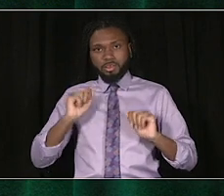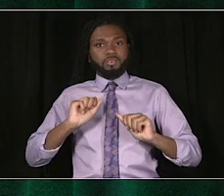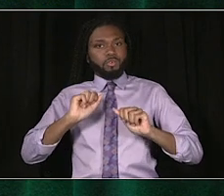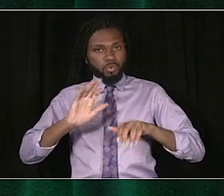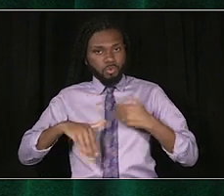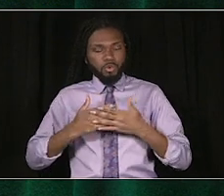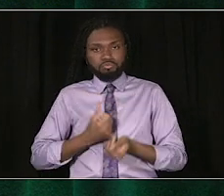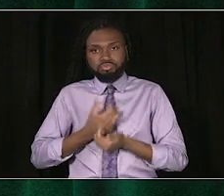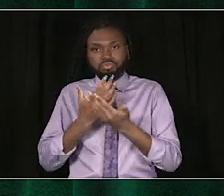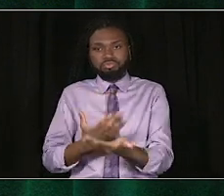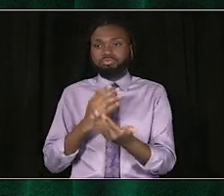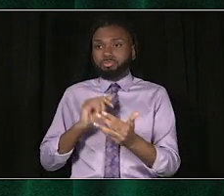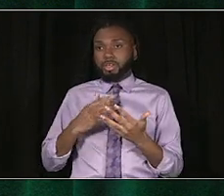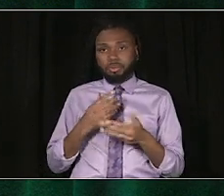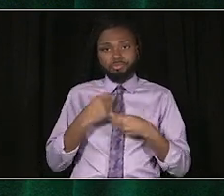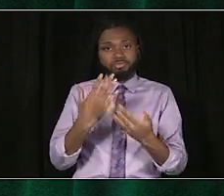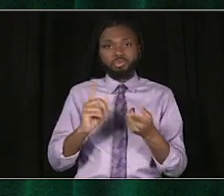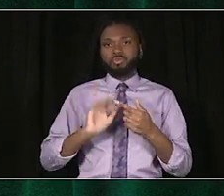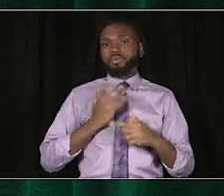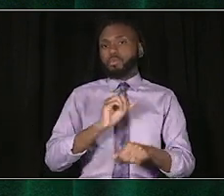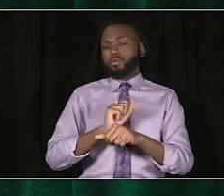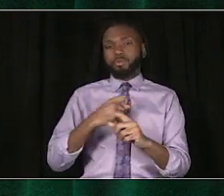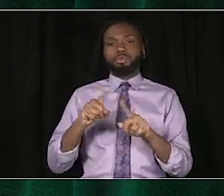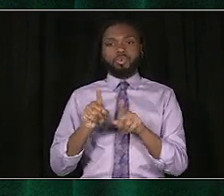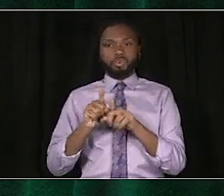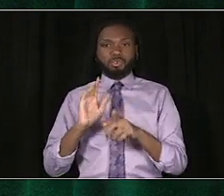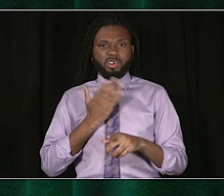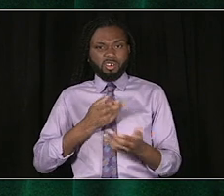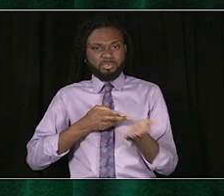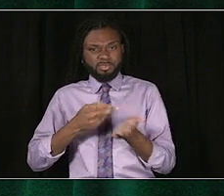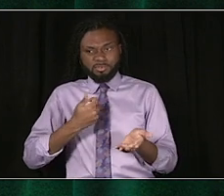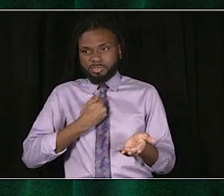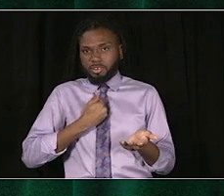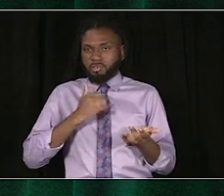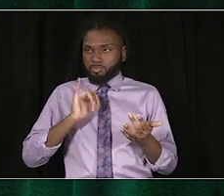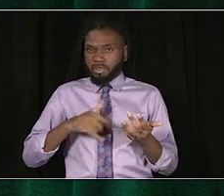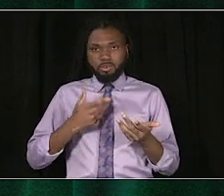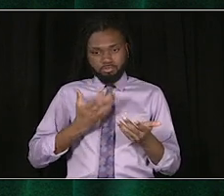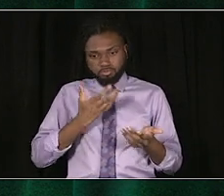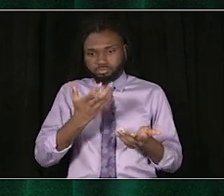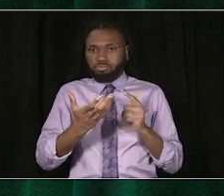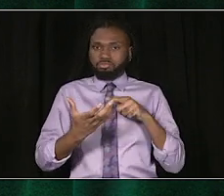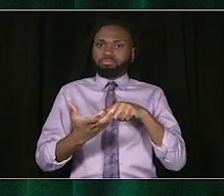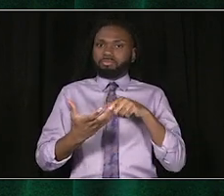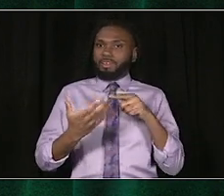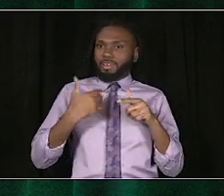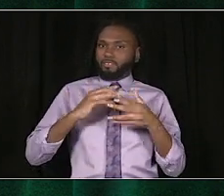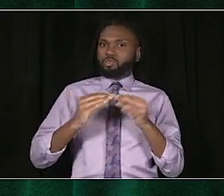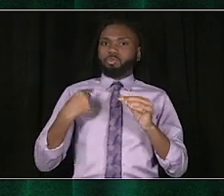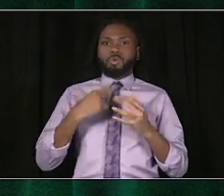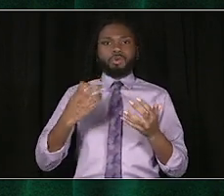have stories to bring to our work and our authentic selves that bring a narrative that we want to see reflective in